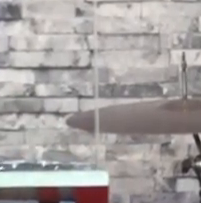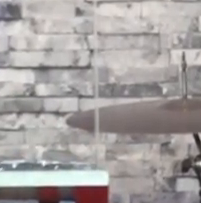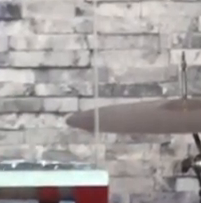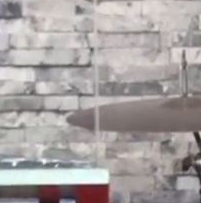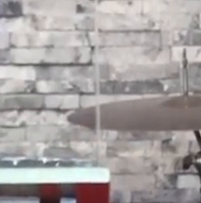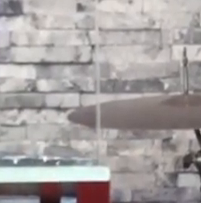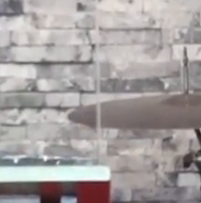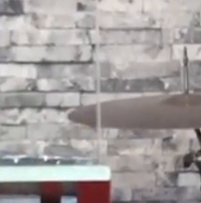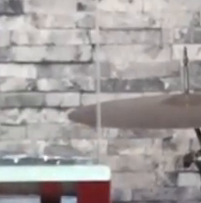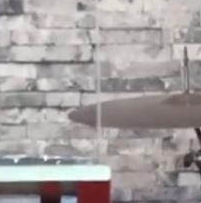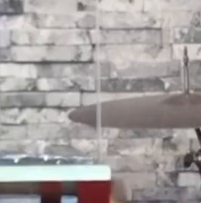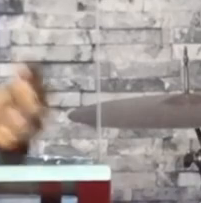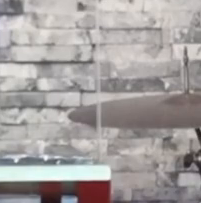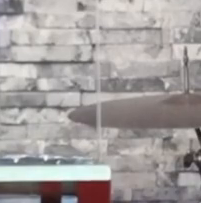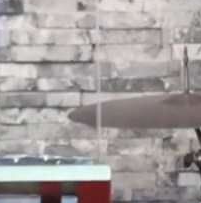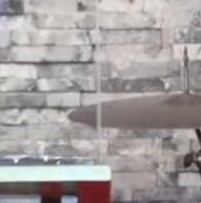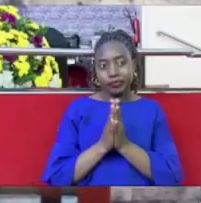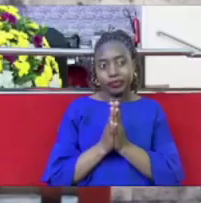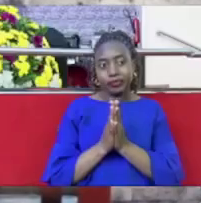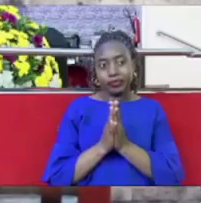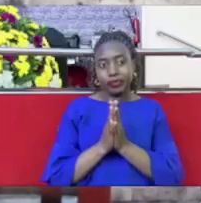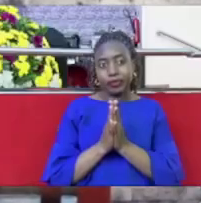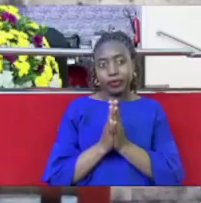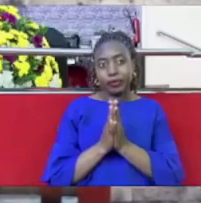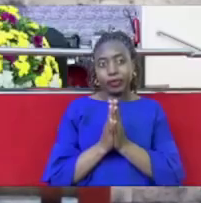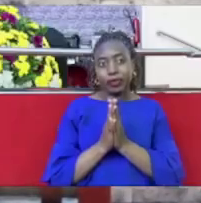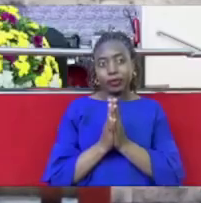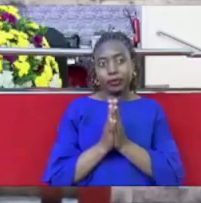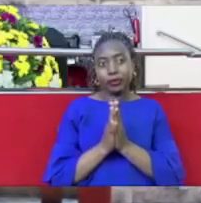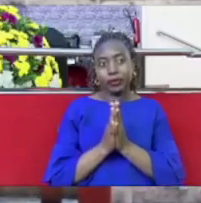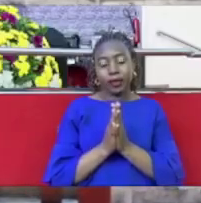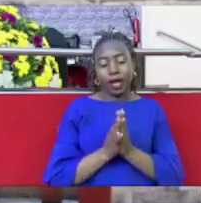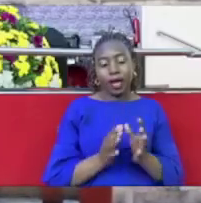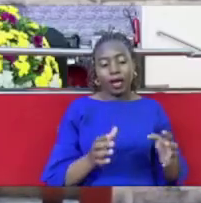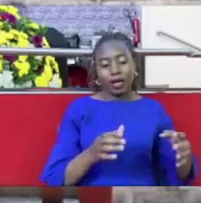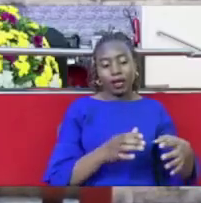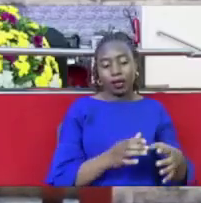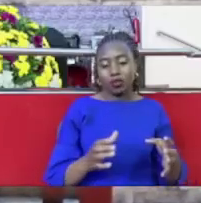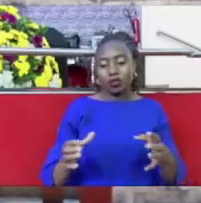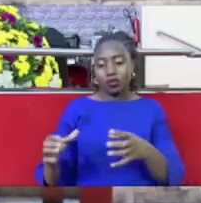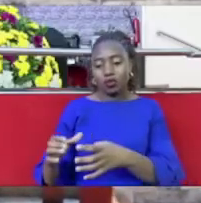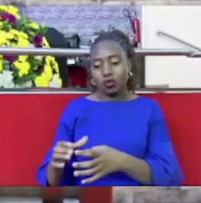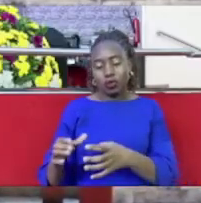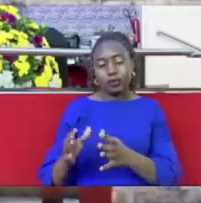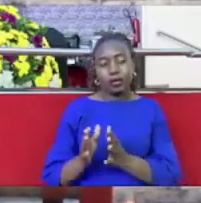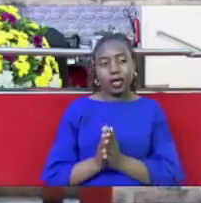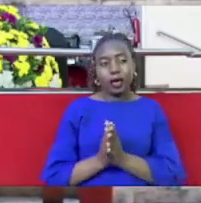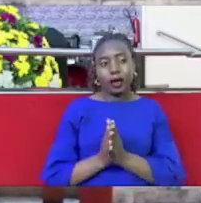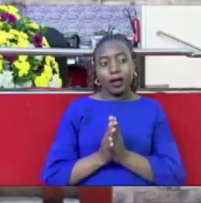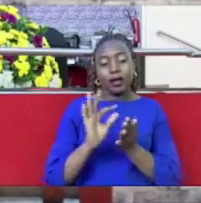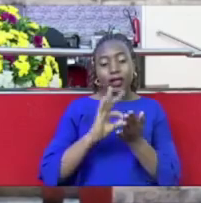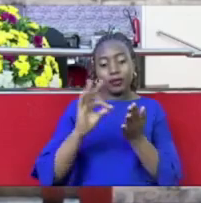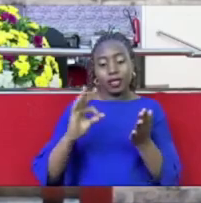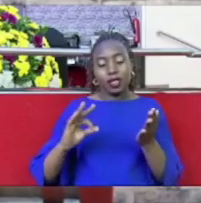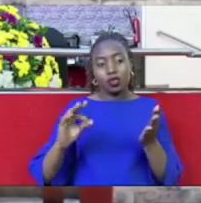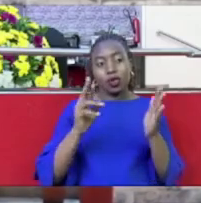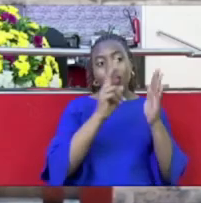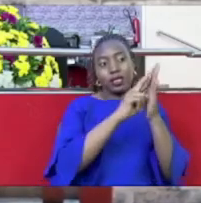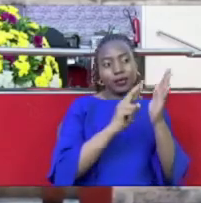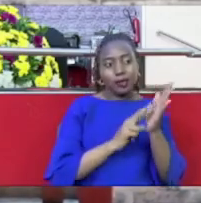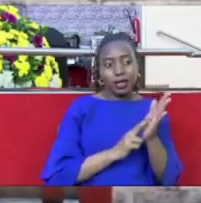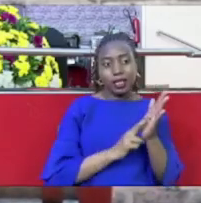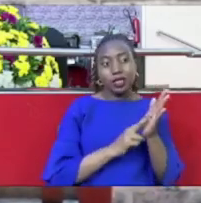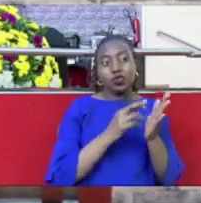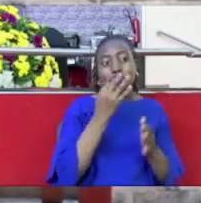wapo alitaja jambo muhimu sana. He classified spiritual disciplines into three categories. Akaweka hizi nidhamu za